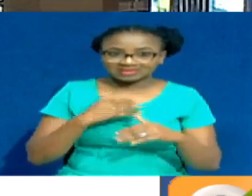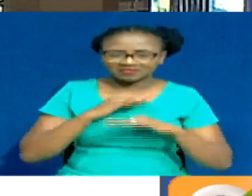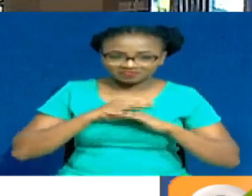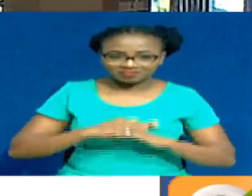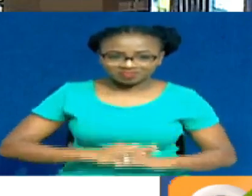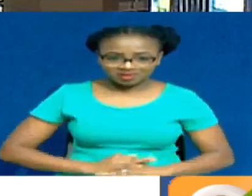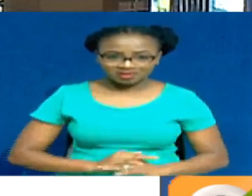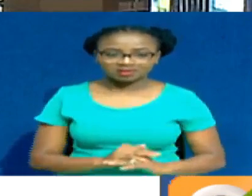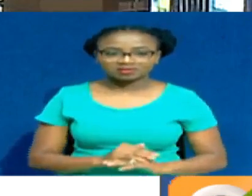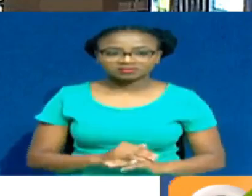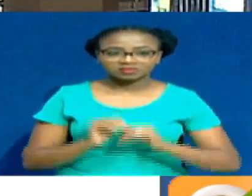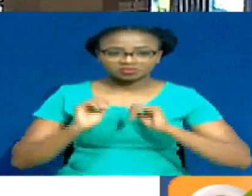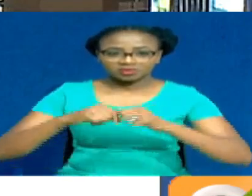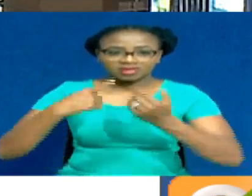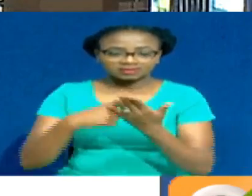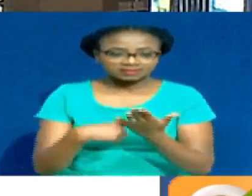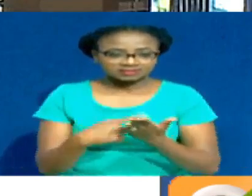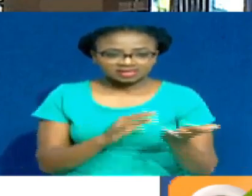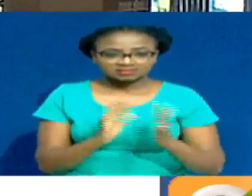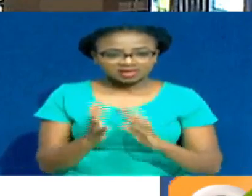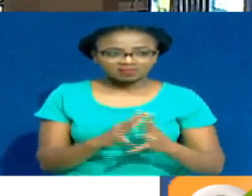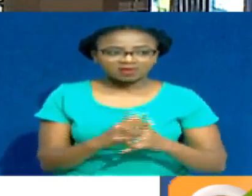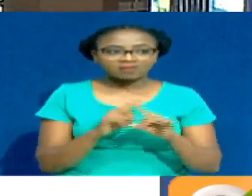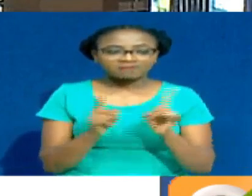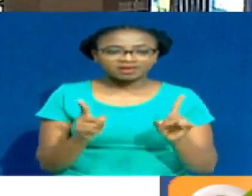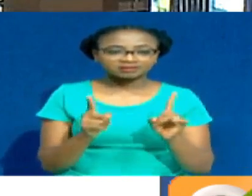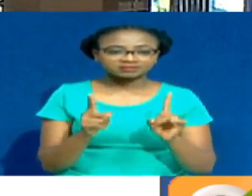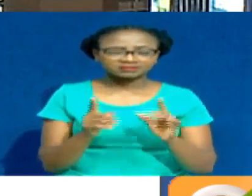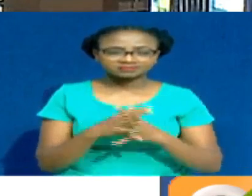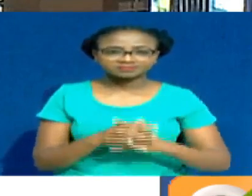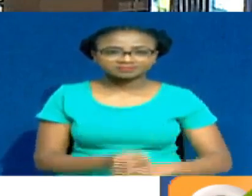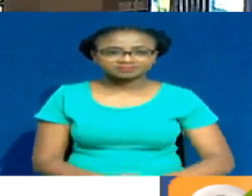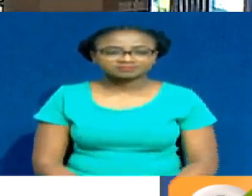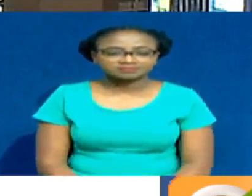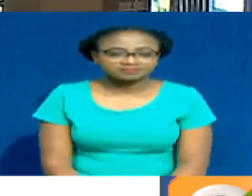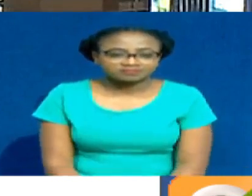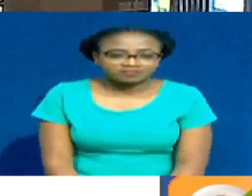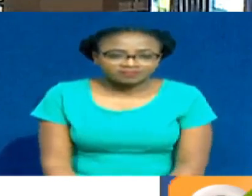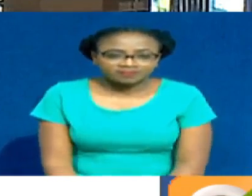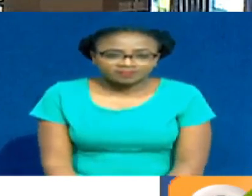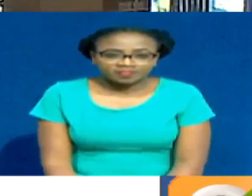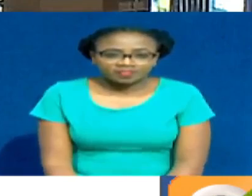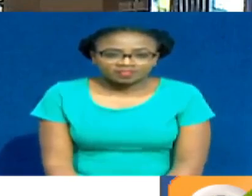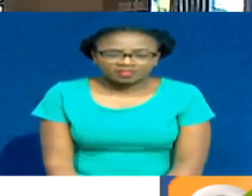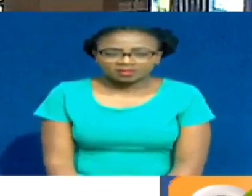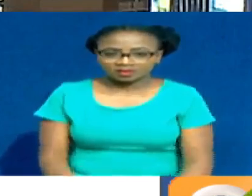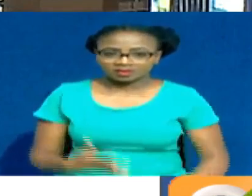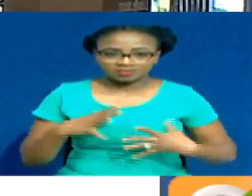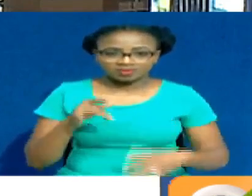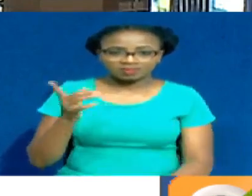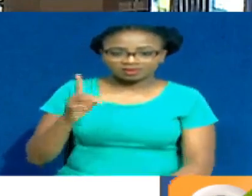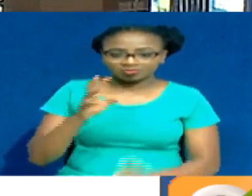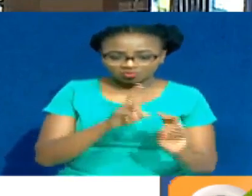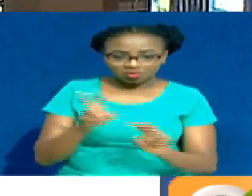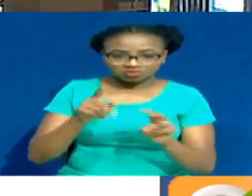bit about titling, which we can tackle on the other side. Yeah. But before that, for Nairobians watching this broadcast